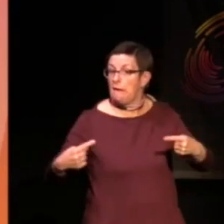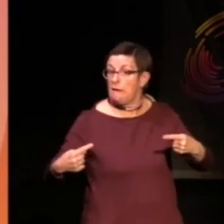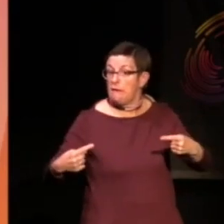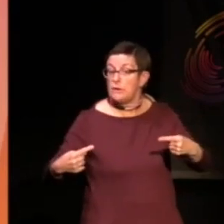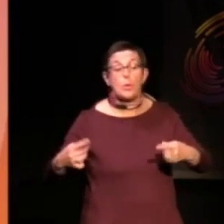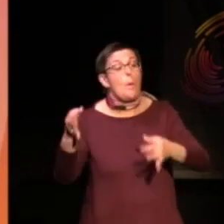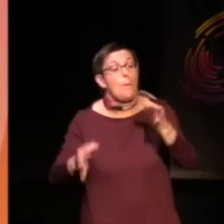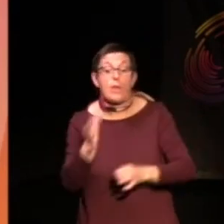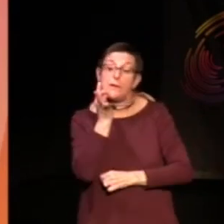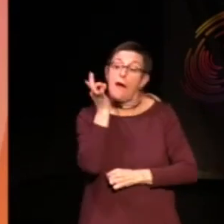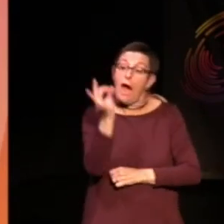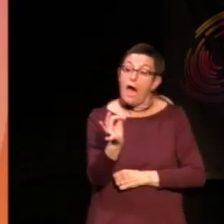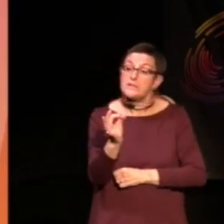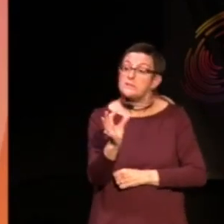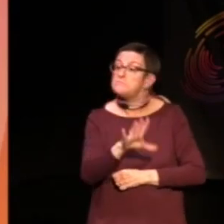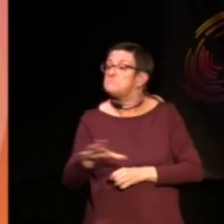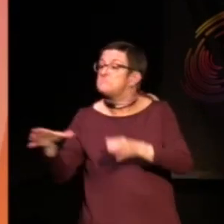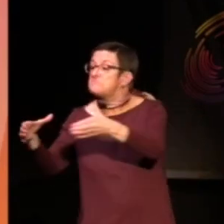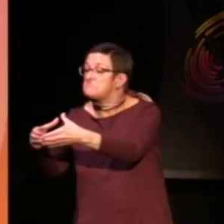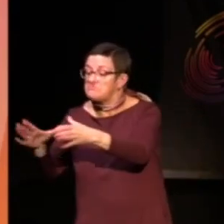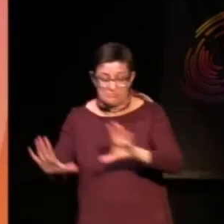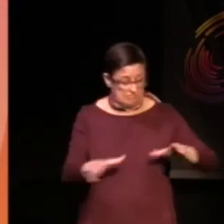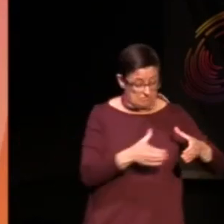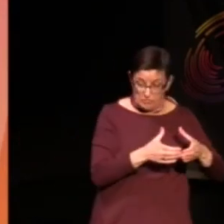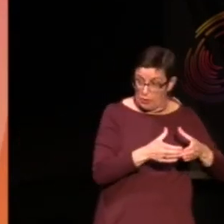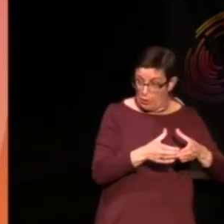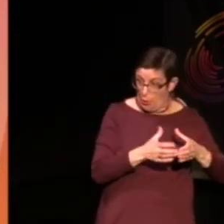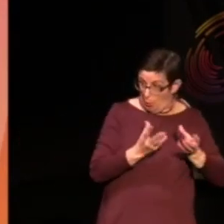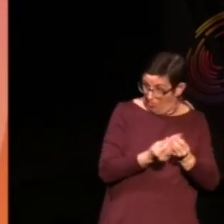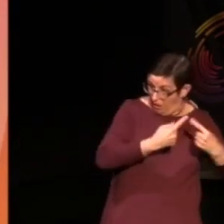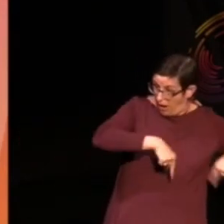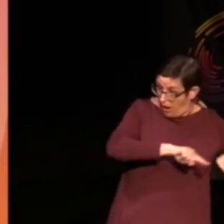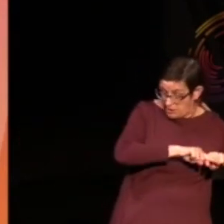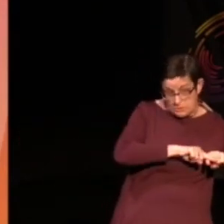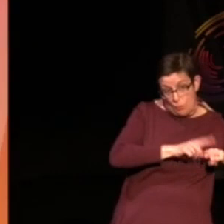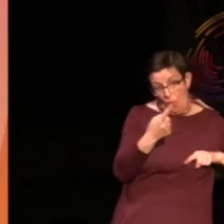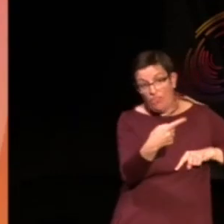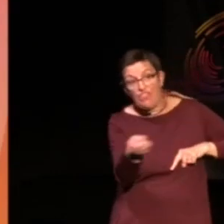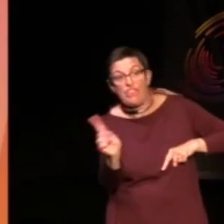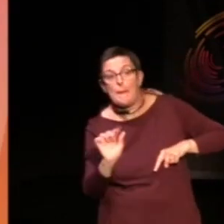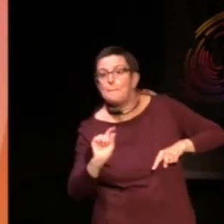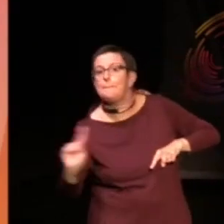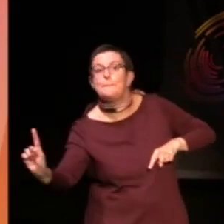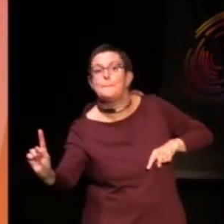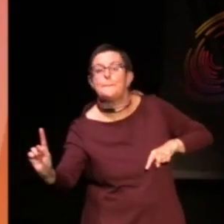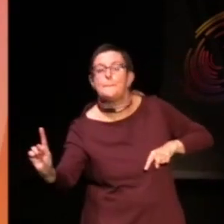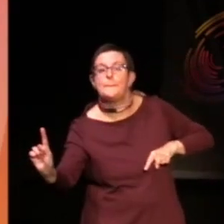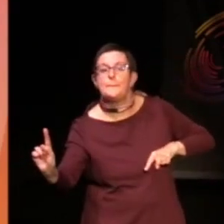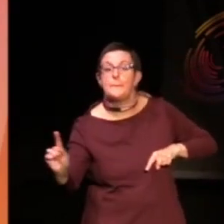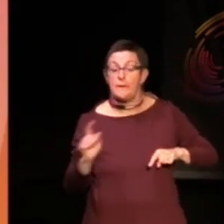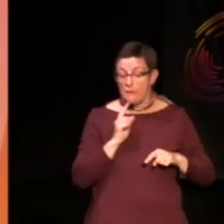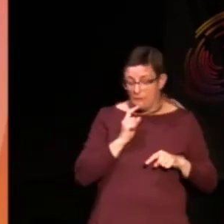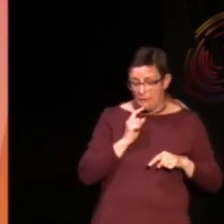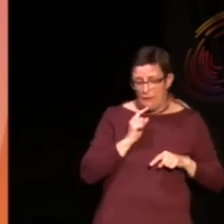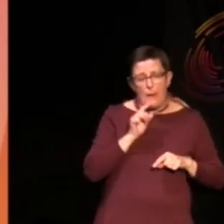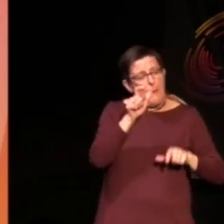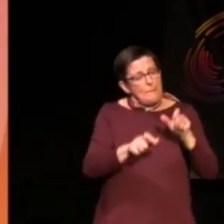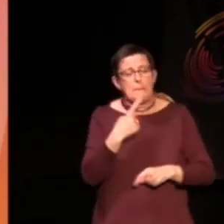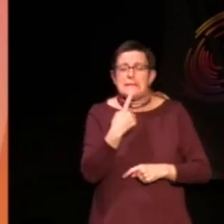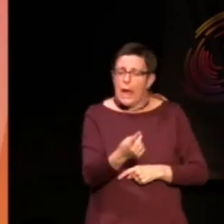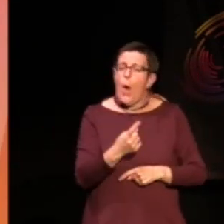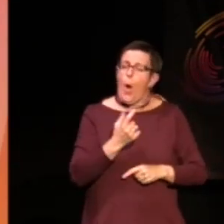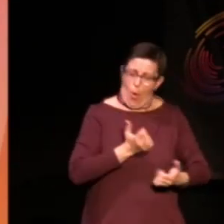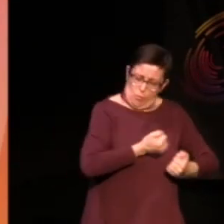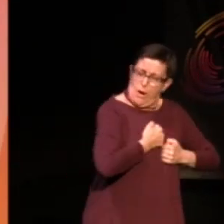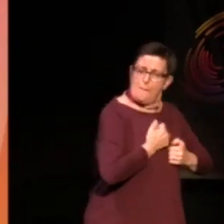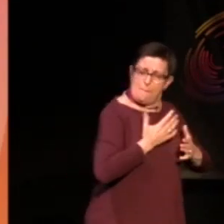or are you one of them? Populist demagogues loudly claim that you can either be a nativist who prioritizes